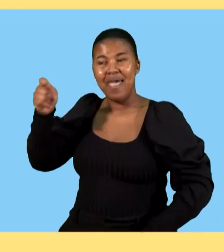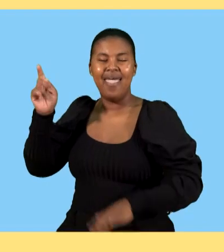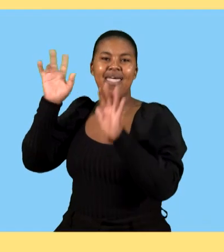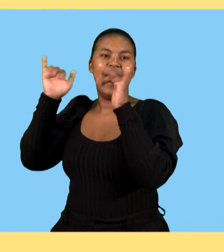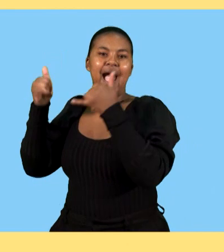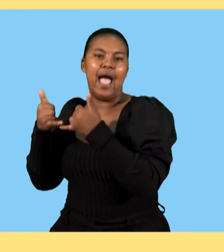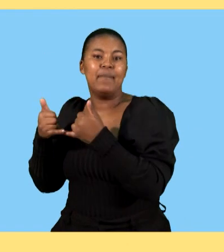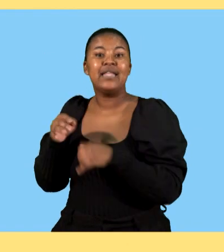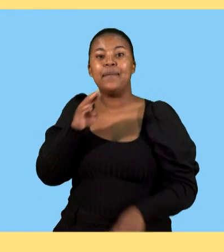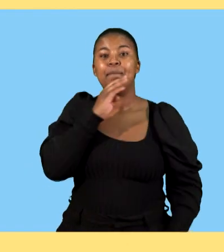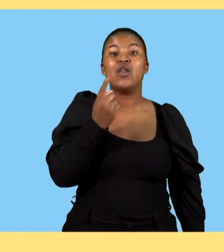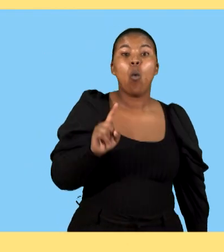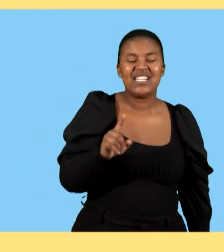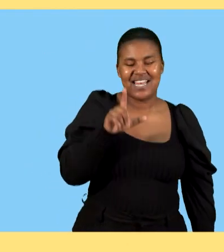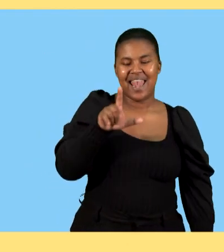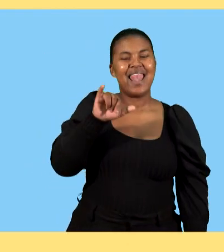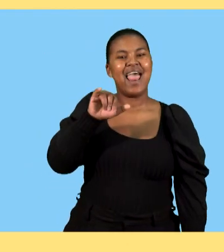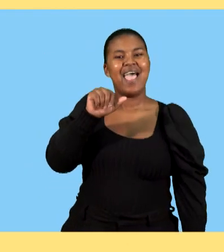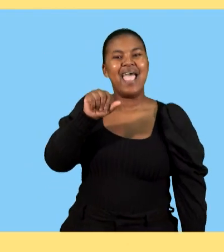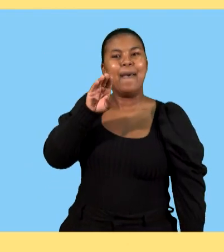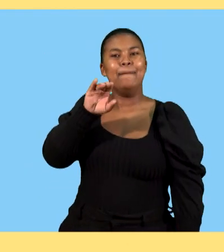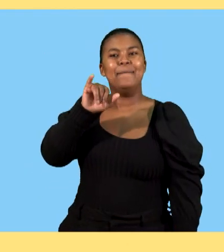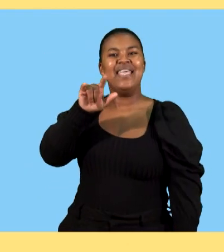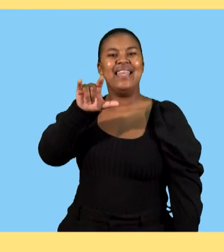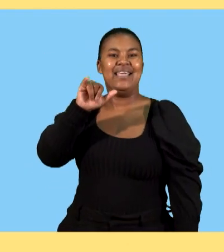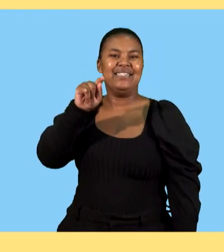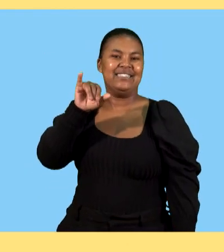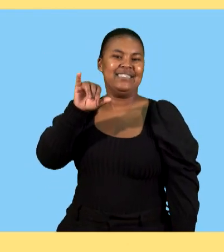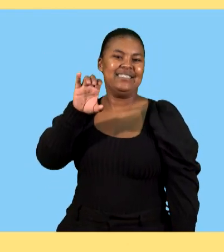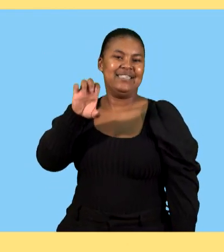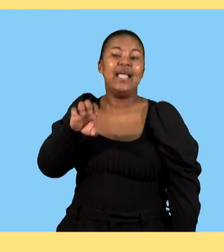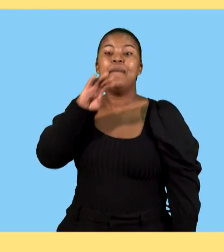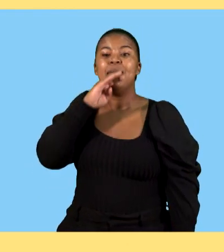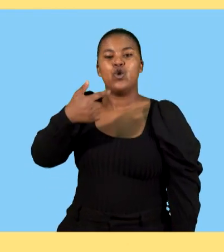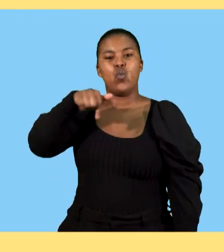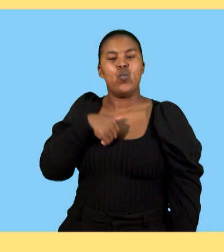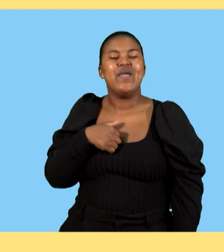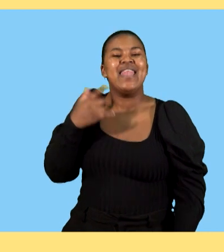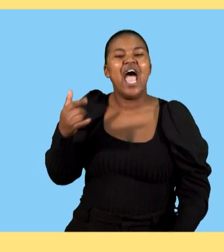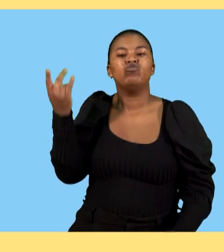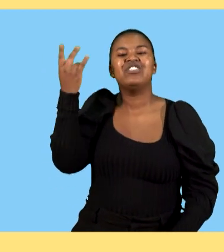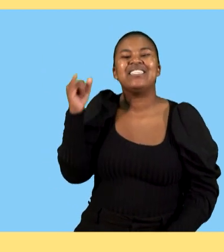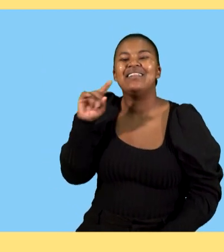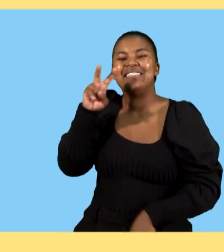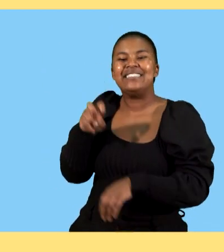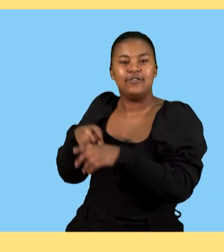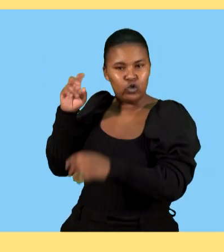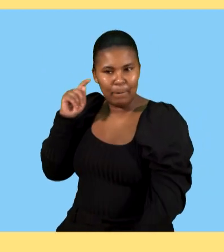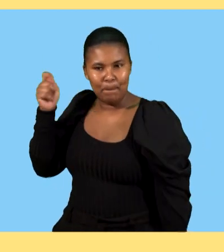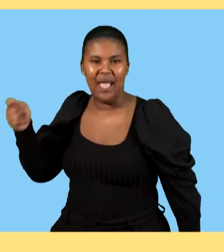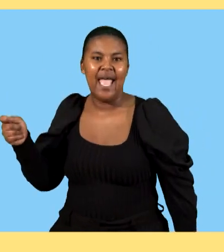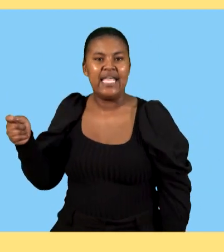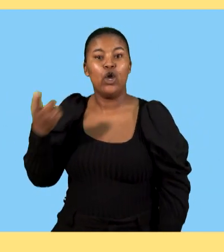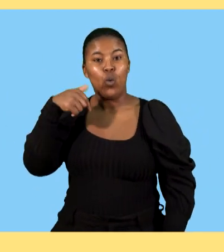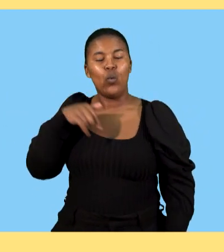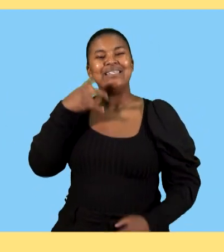a liability. A liability means we are owing. We are owing. In this case, we're owing